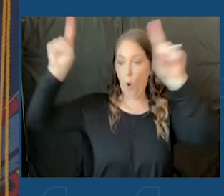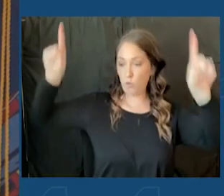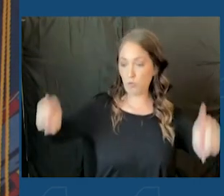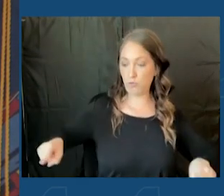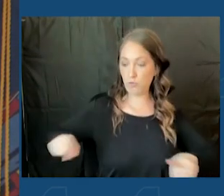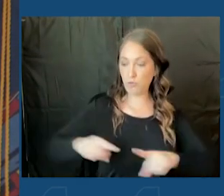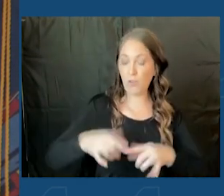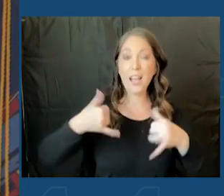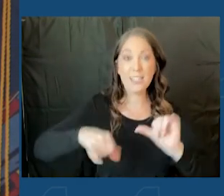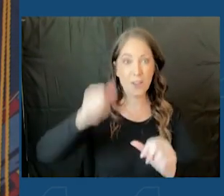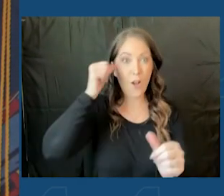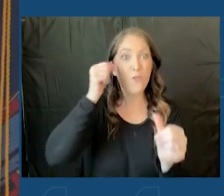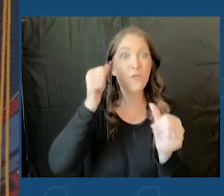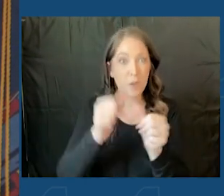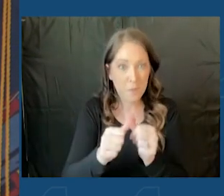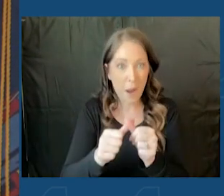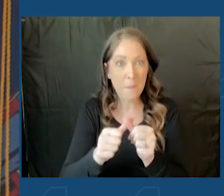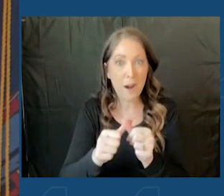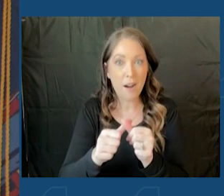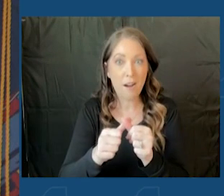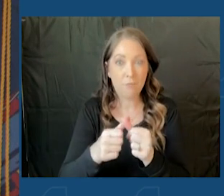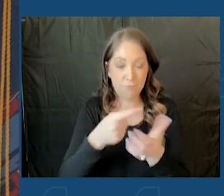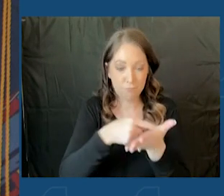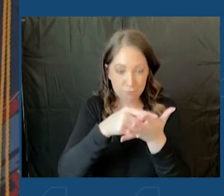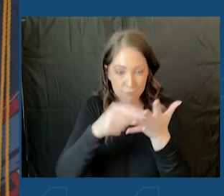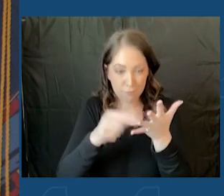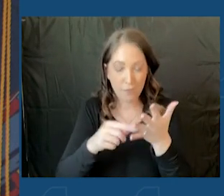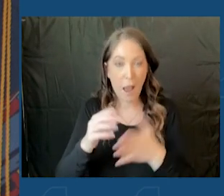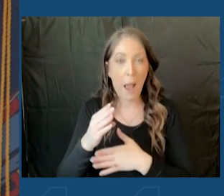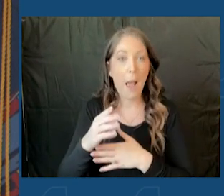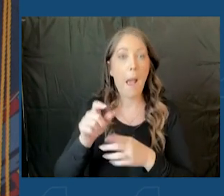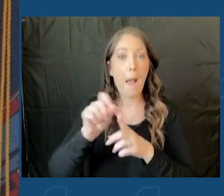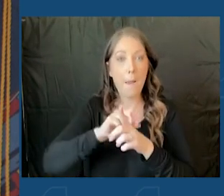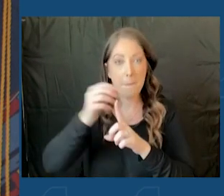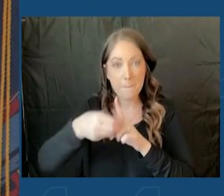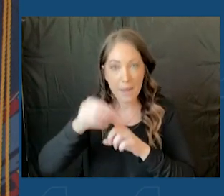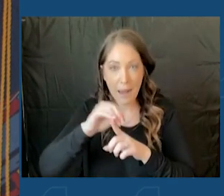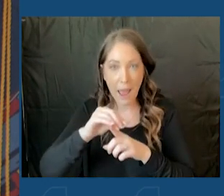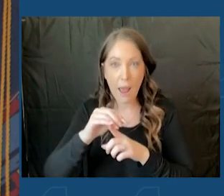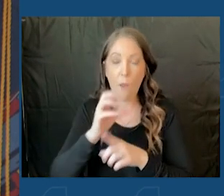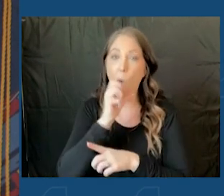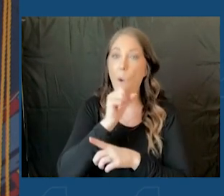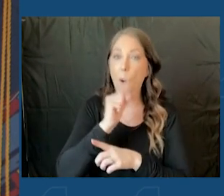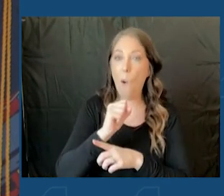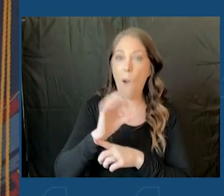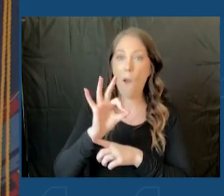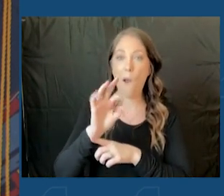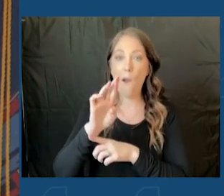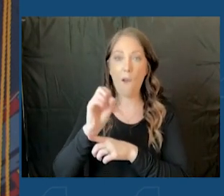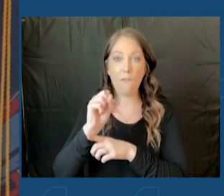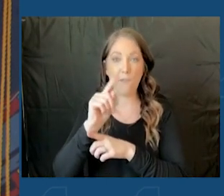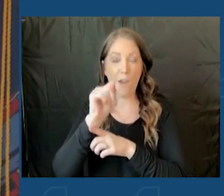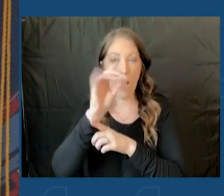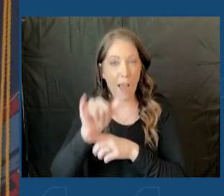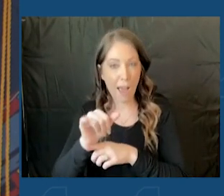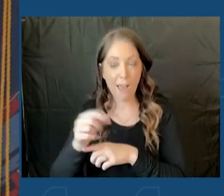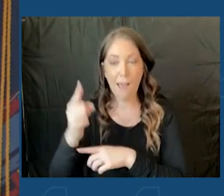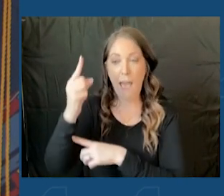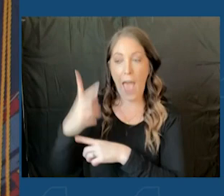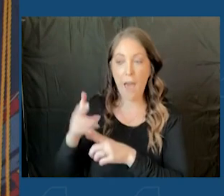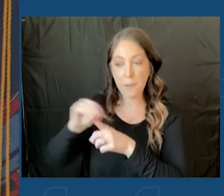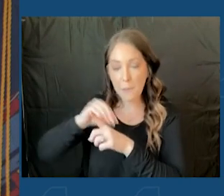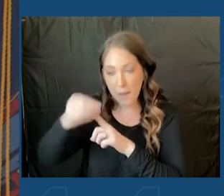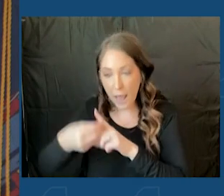ingredients. Banana orange frosted. I was ahead of my time with smoothies. Half a banana, half a cup of orange juice,